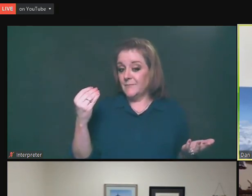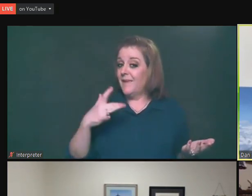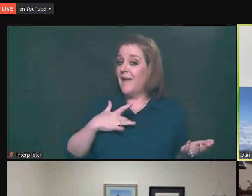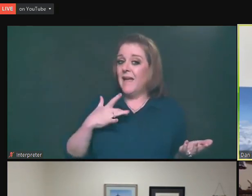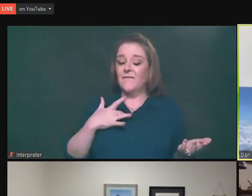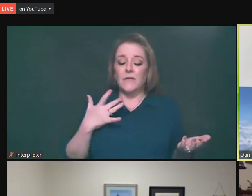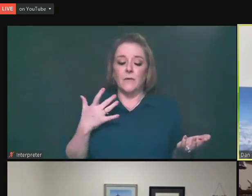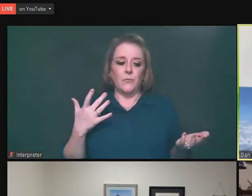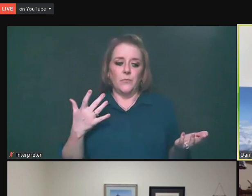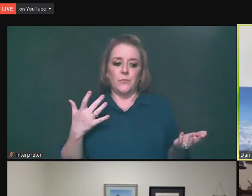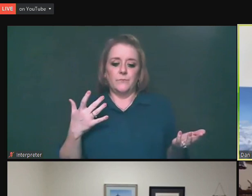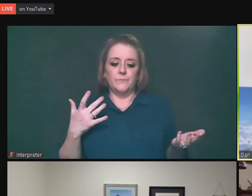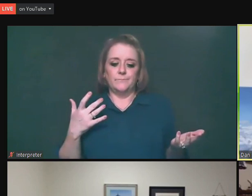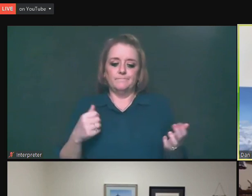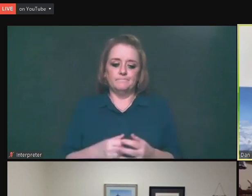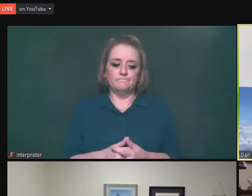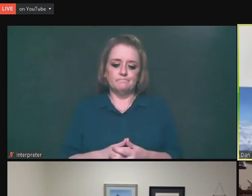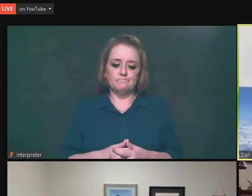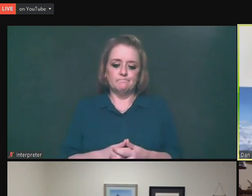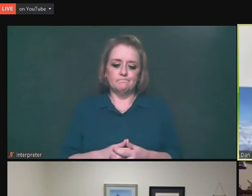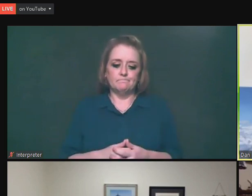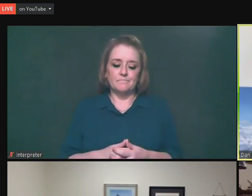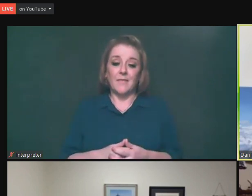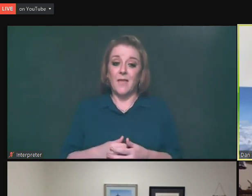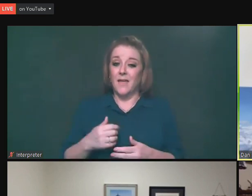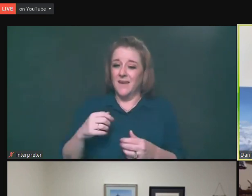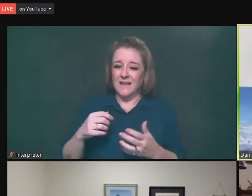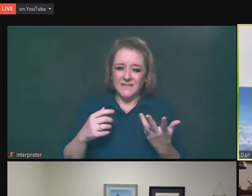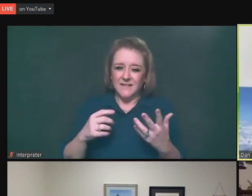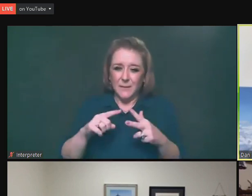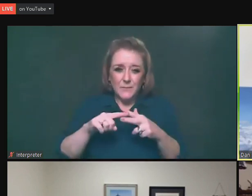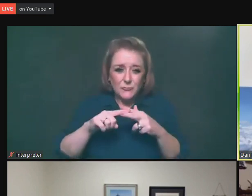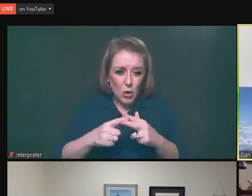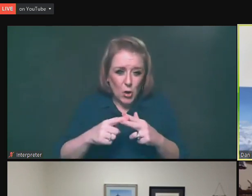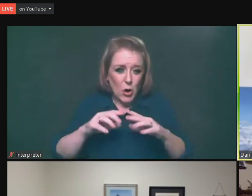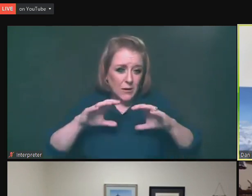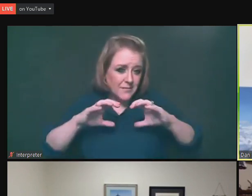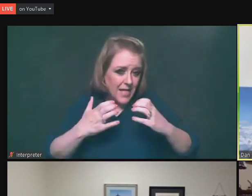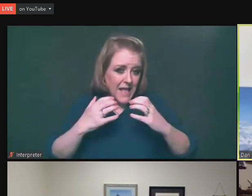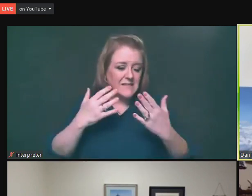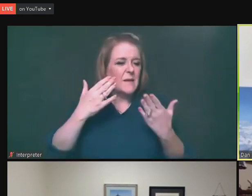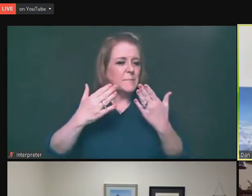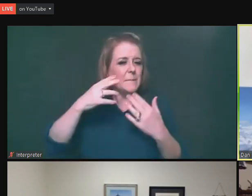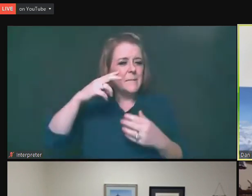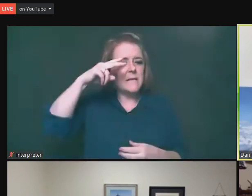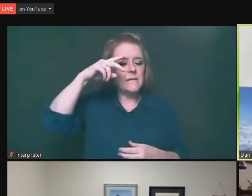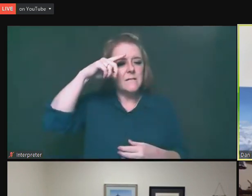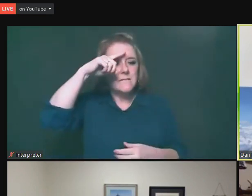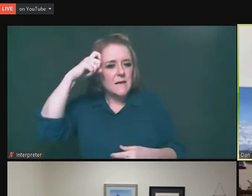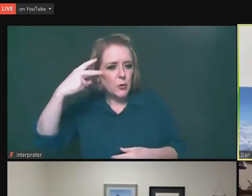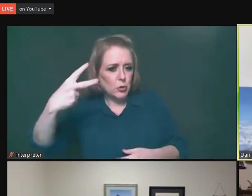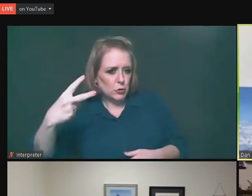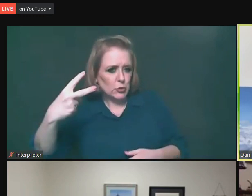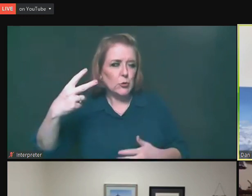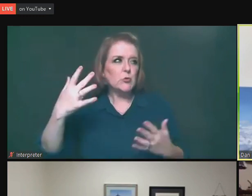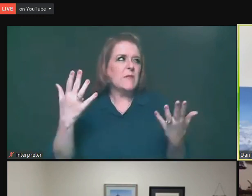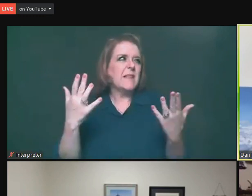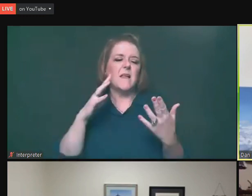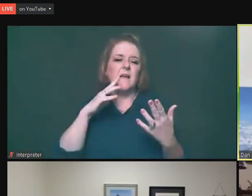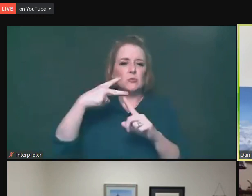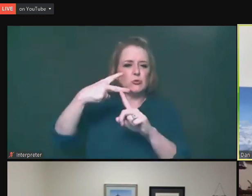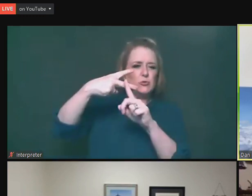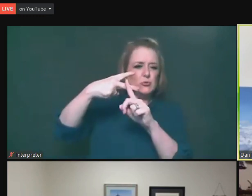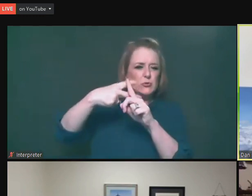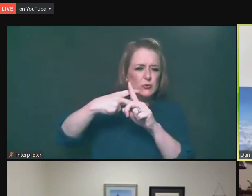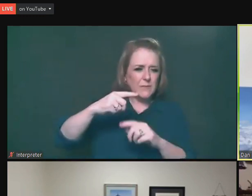to for class would be the second summer session. So we're 60 days away from that